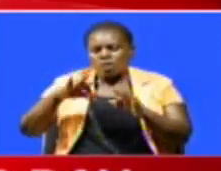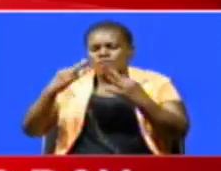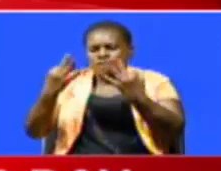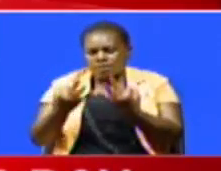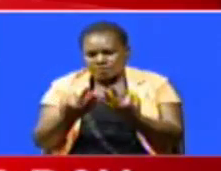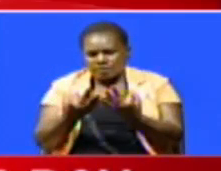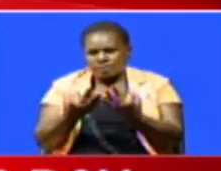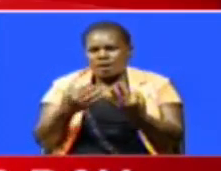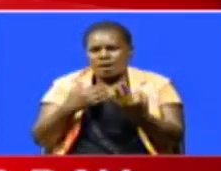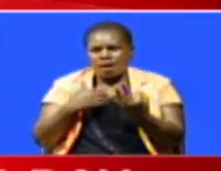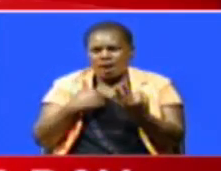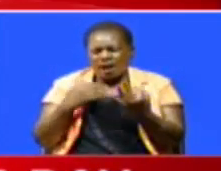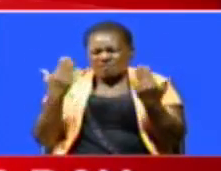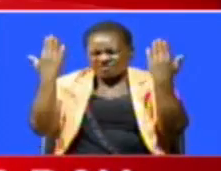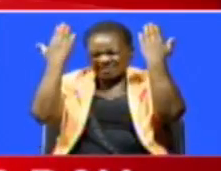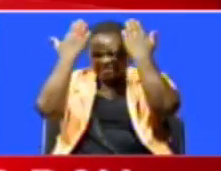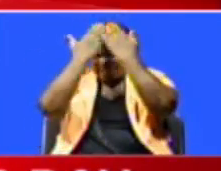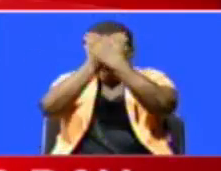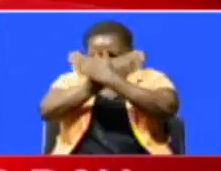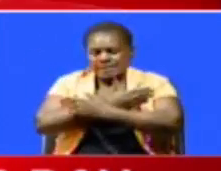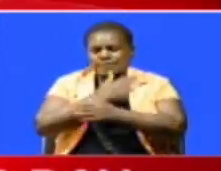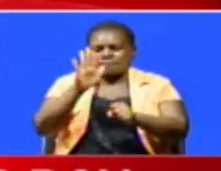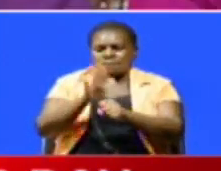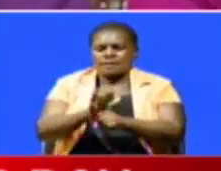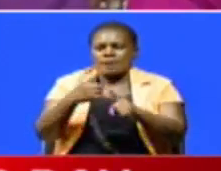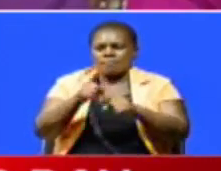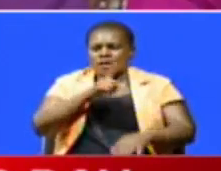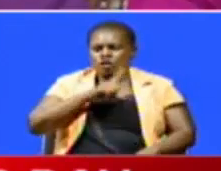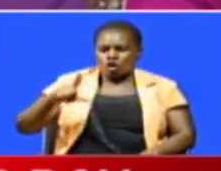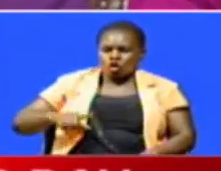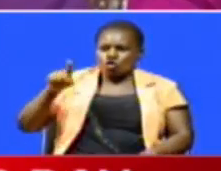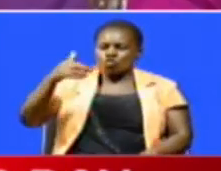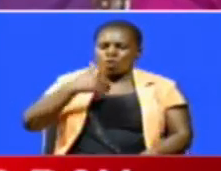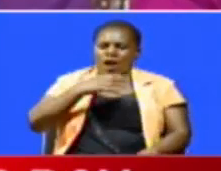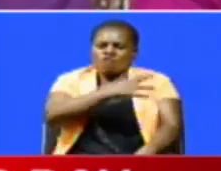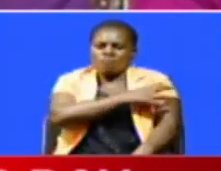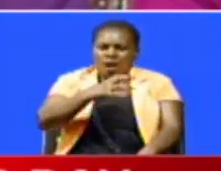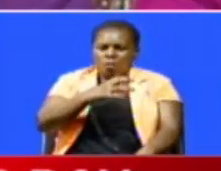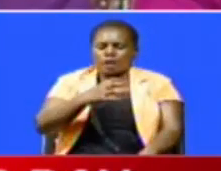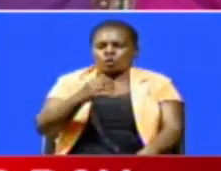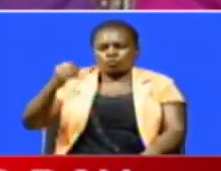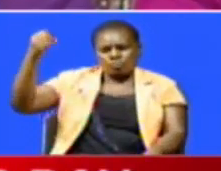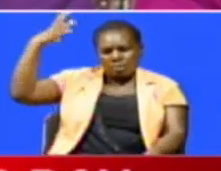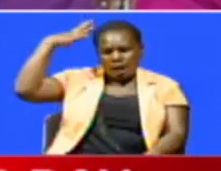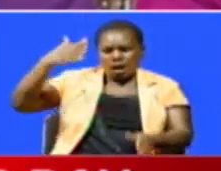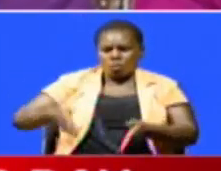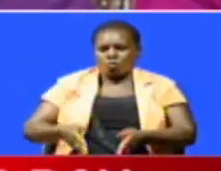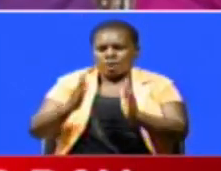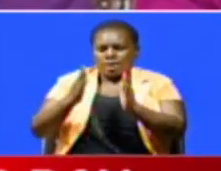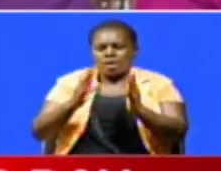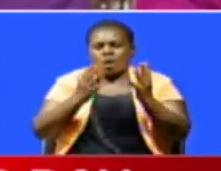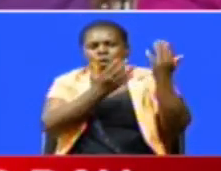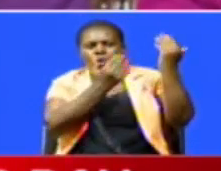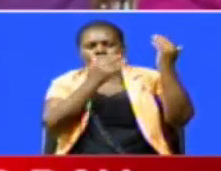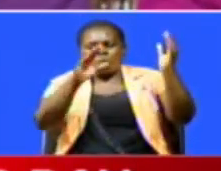gone, there is a lot of darkness. But Lord God, you have power to light their ways. Give them